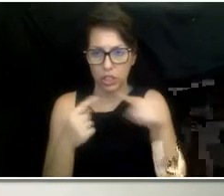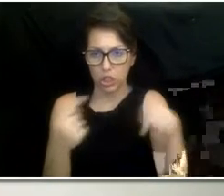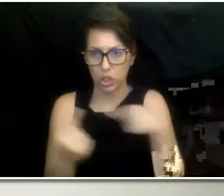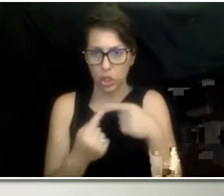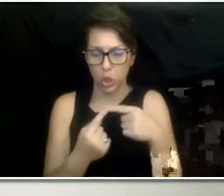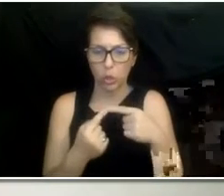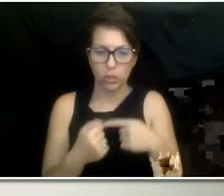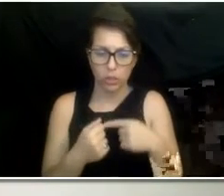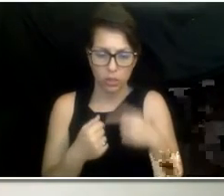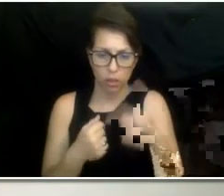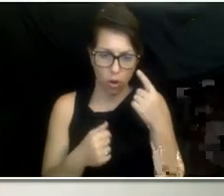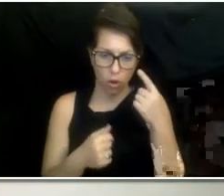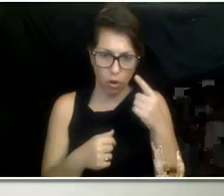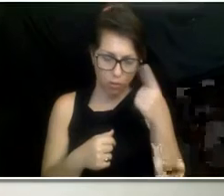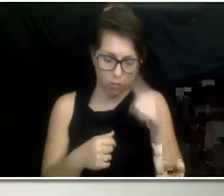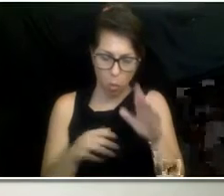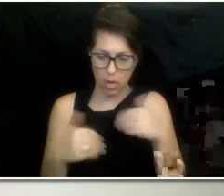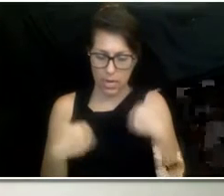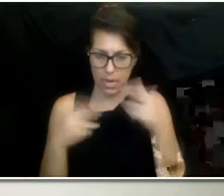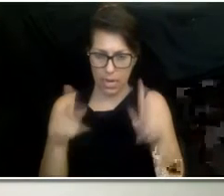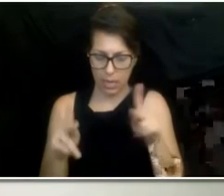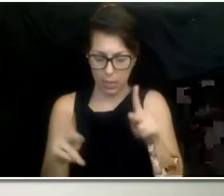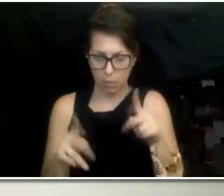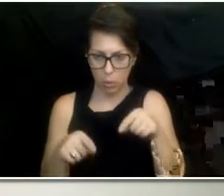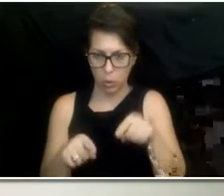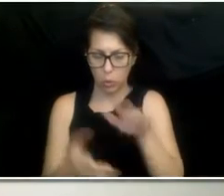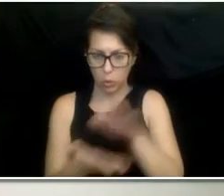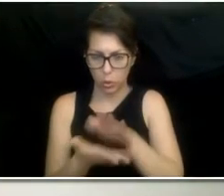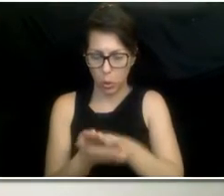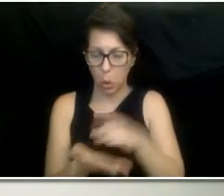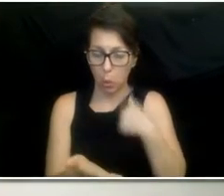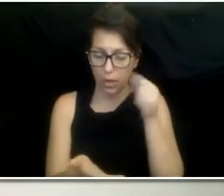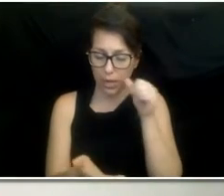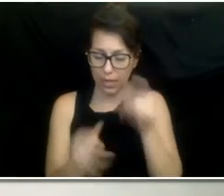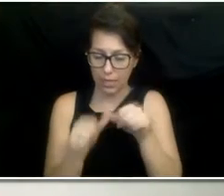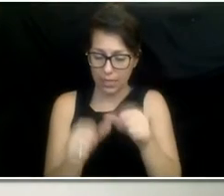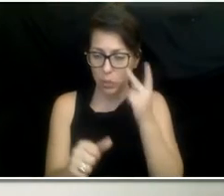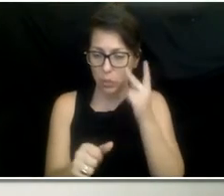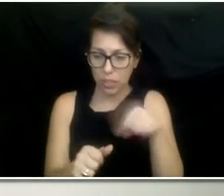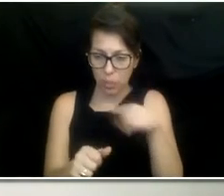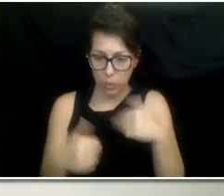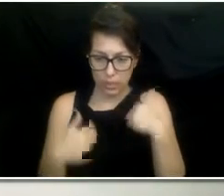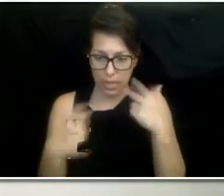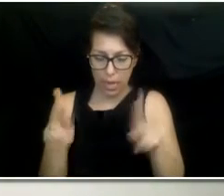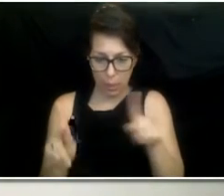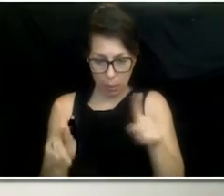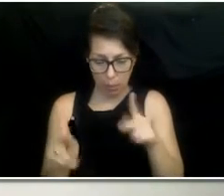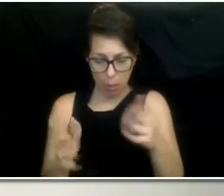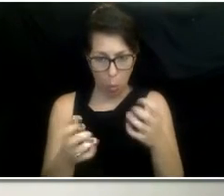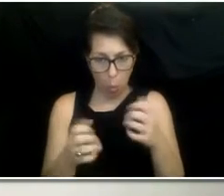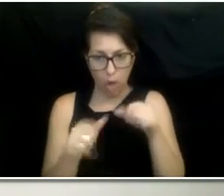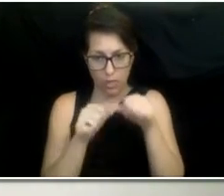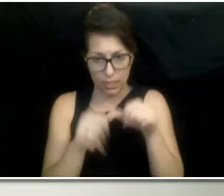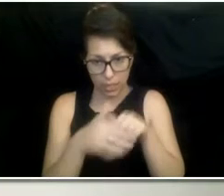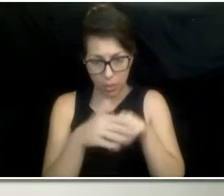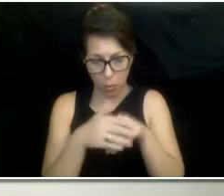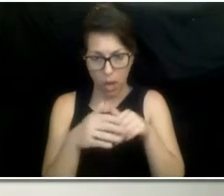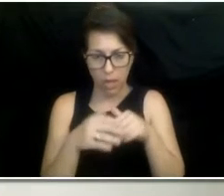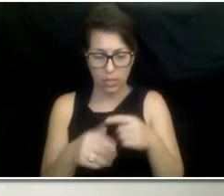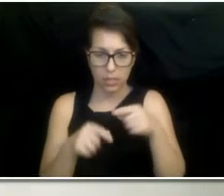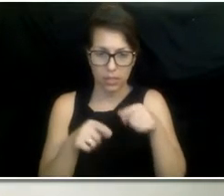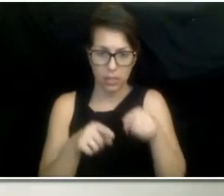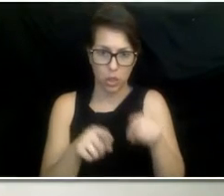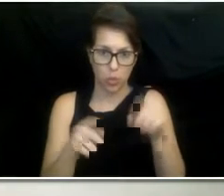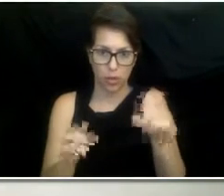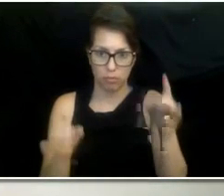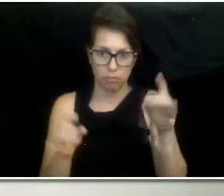center also operates the rise project which prevents in response to ipv in neighborhoods most impacted by Community violence rise is a part of the city's crisis management